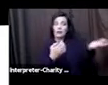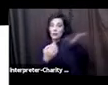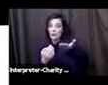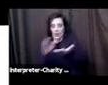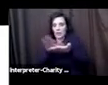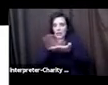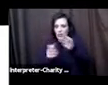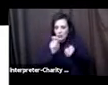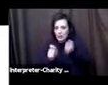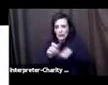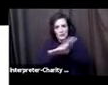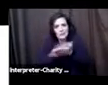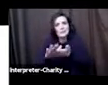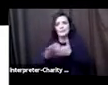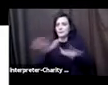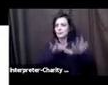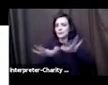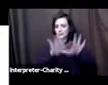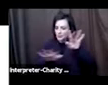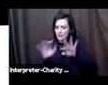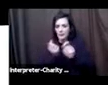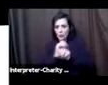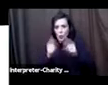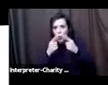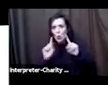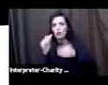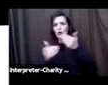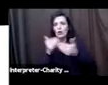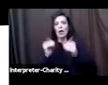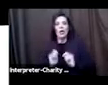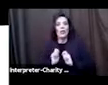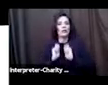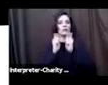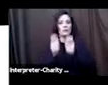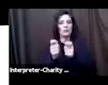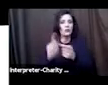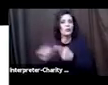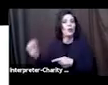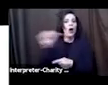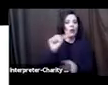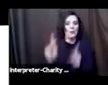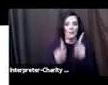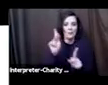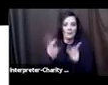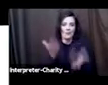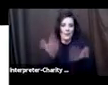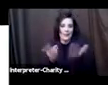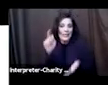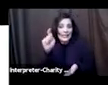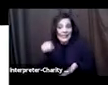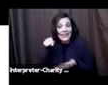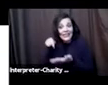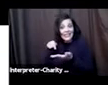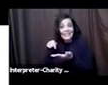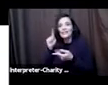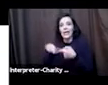and sanitize them, and then rehome them to people who need the items that they can't get